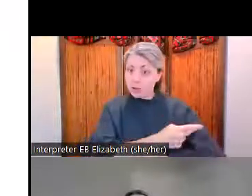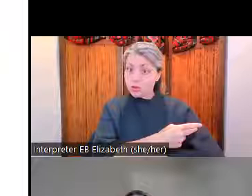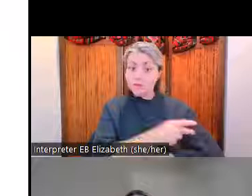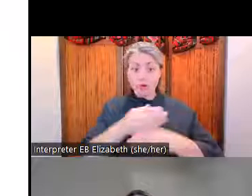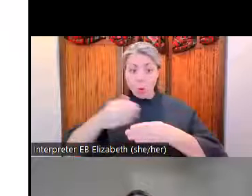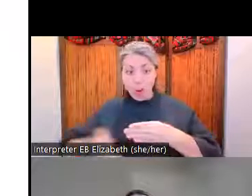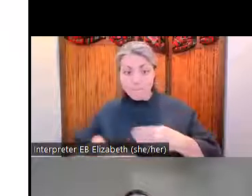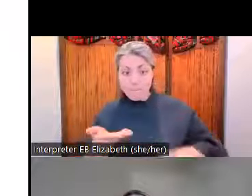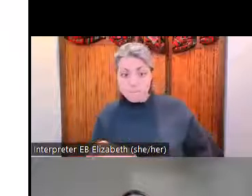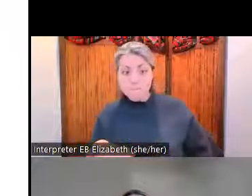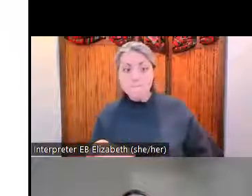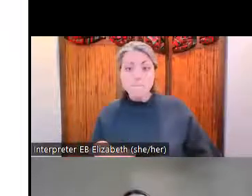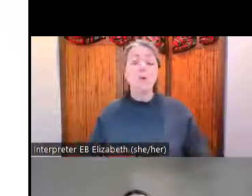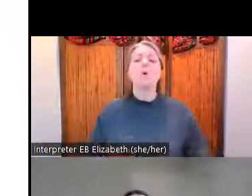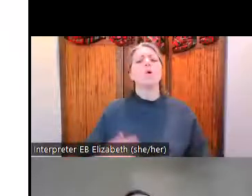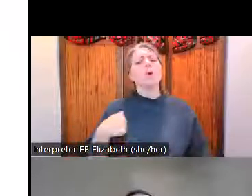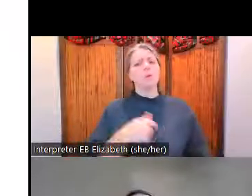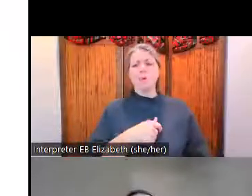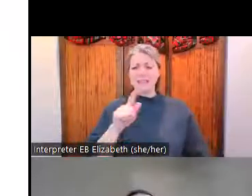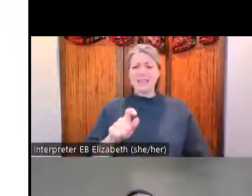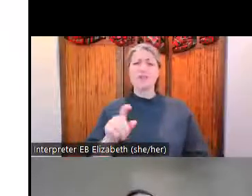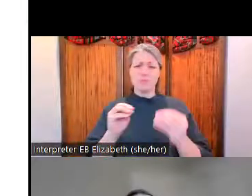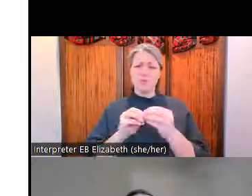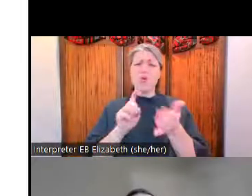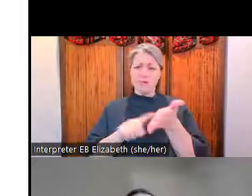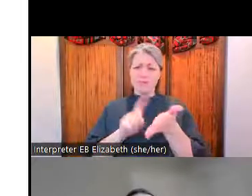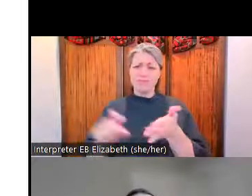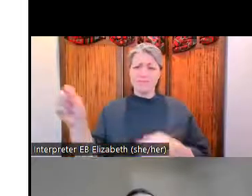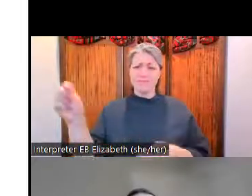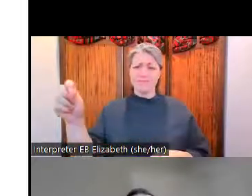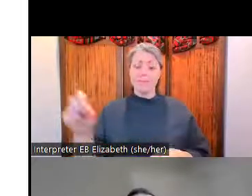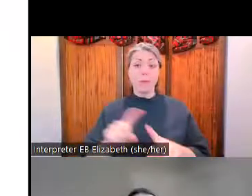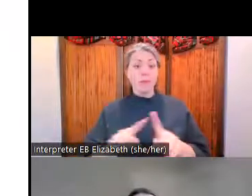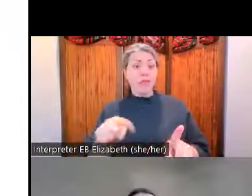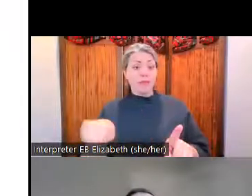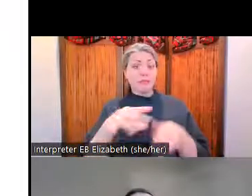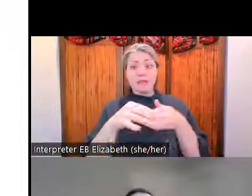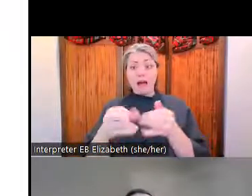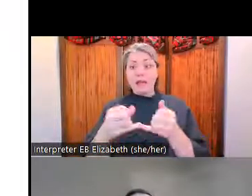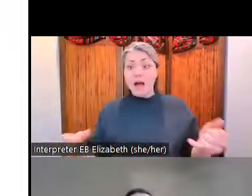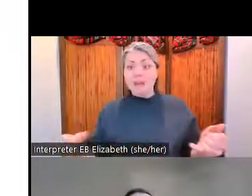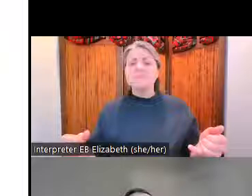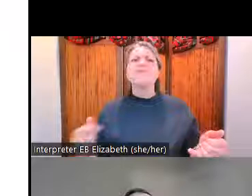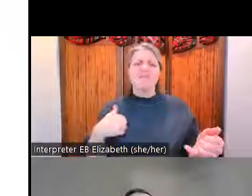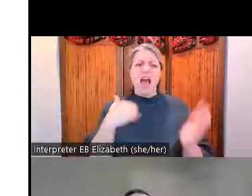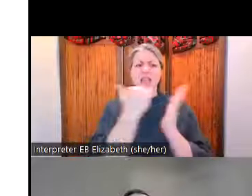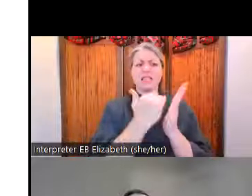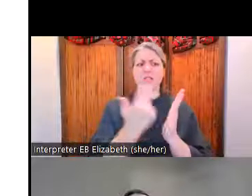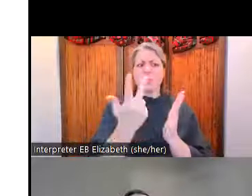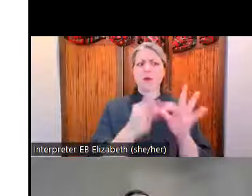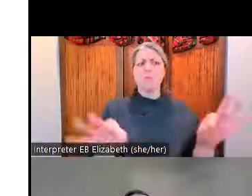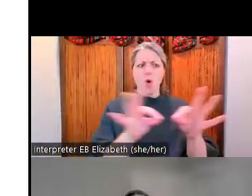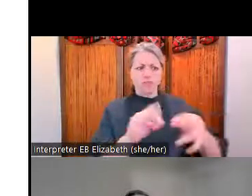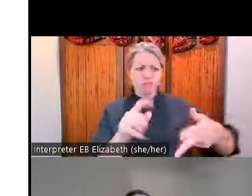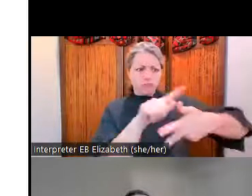we definitely need more research, but these clinical guidelines coming from, I listed 3 important ones here,